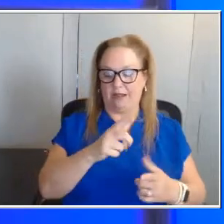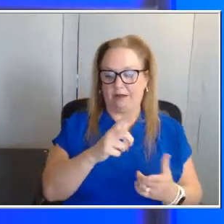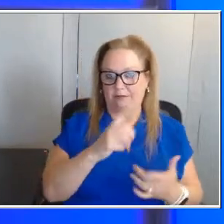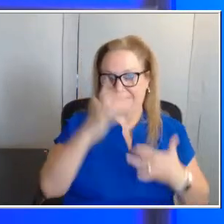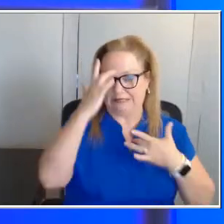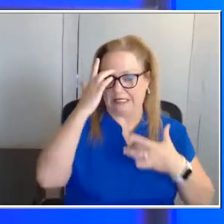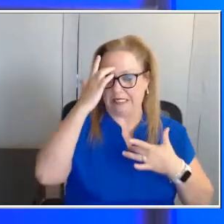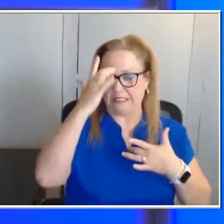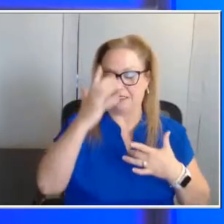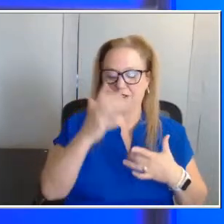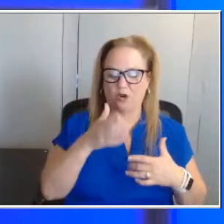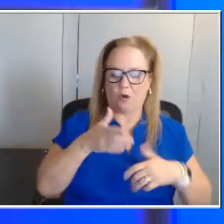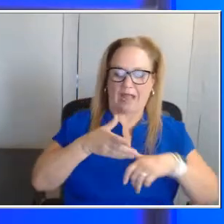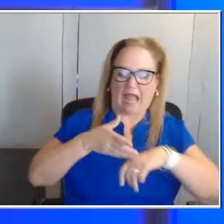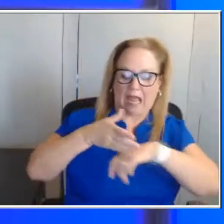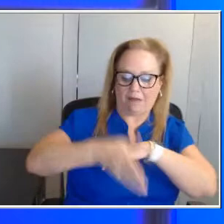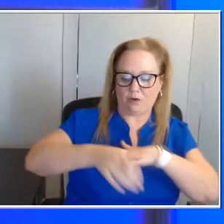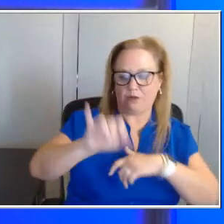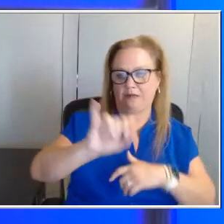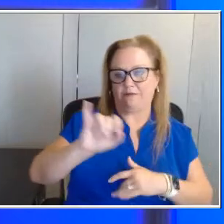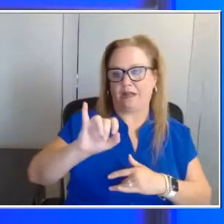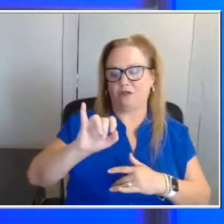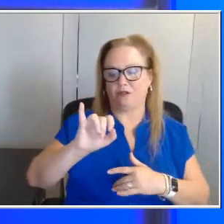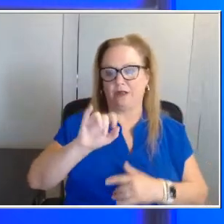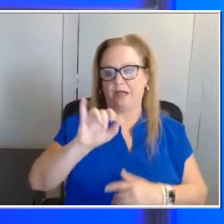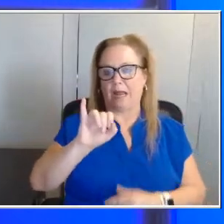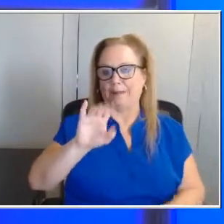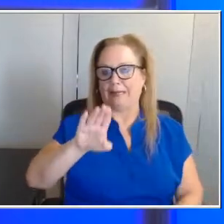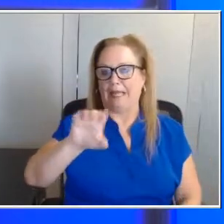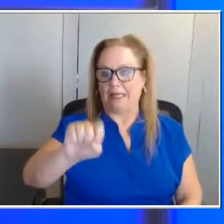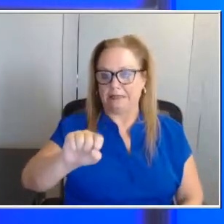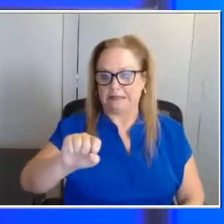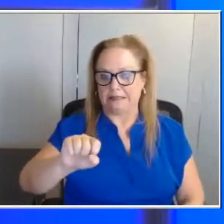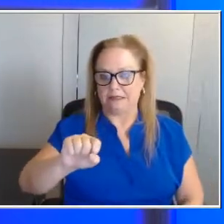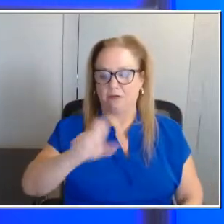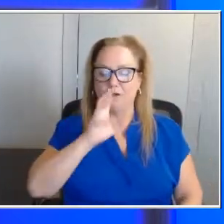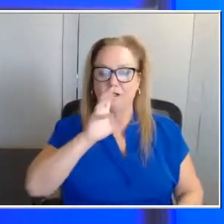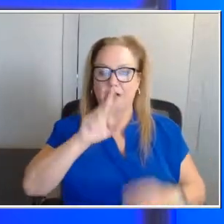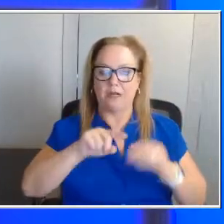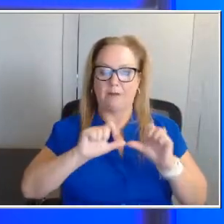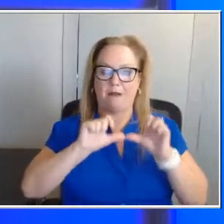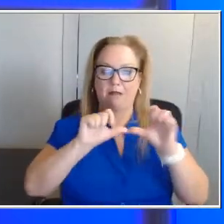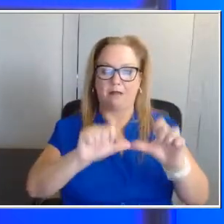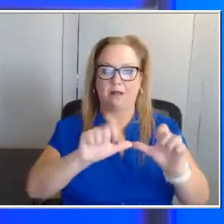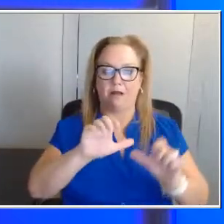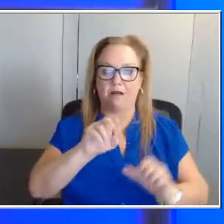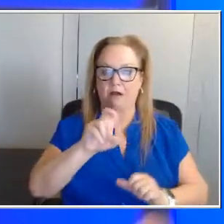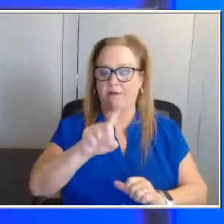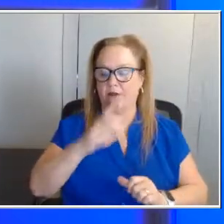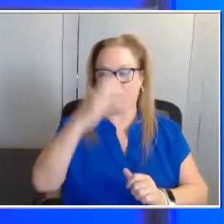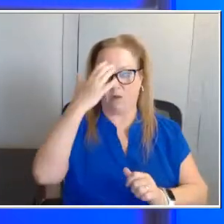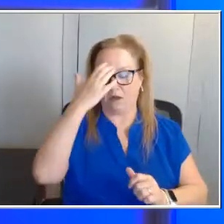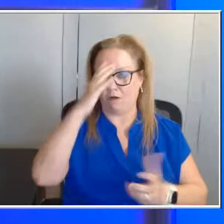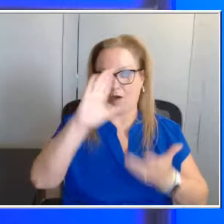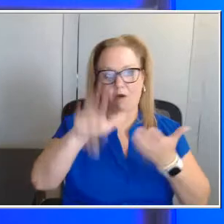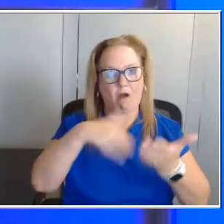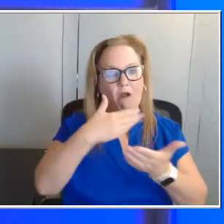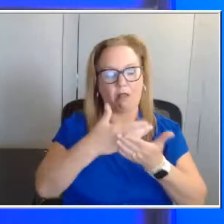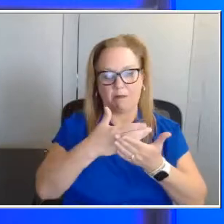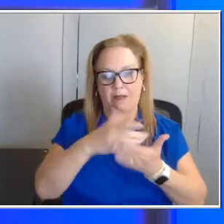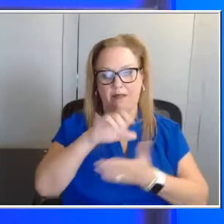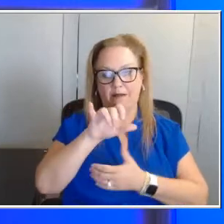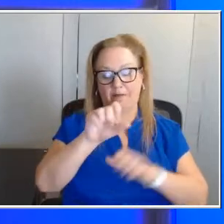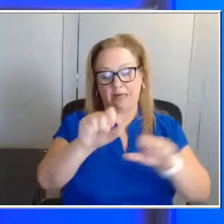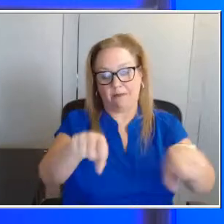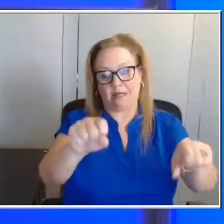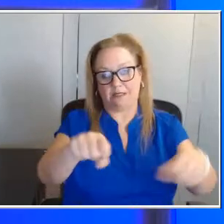these post-infectious irritable bowel syndromes. We're talking about long COVID now. We don't know everything about it, but it's very possible that it may fall